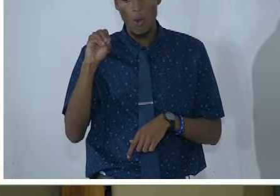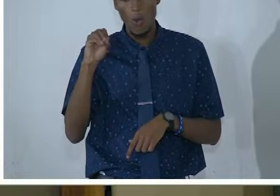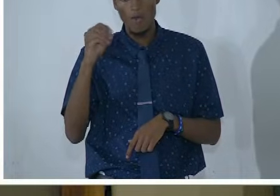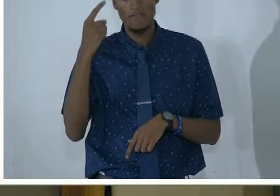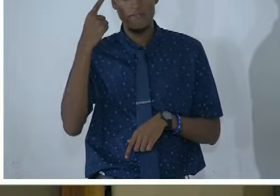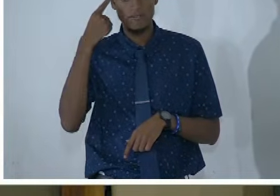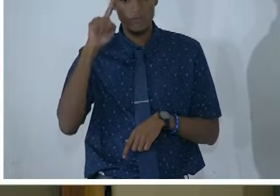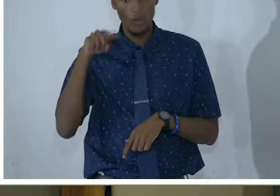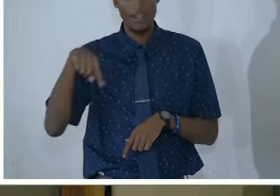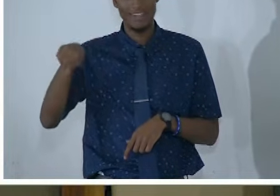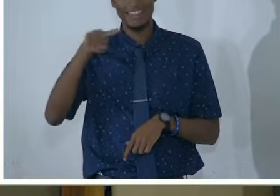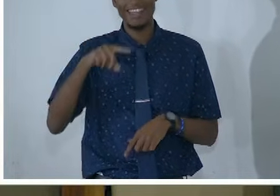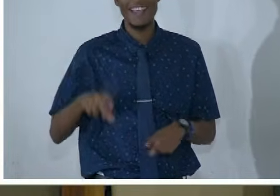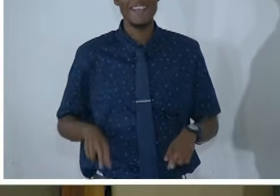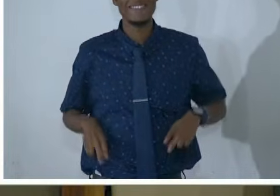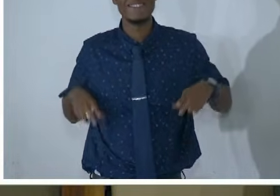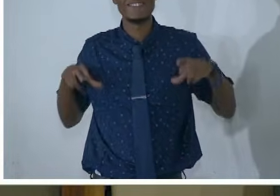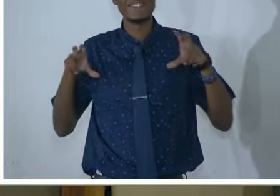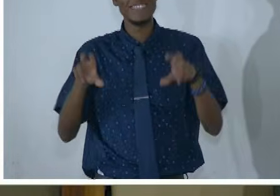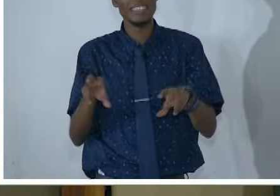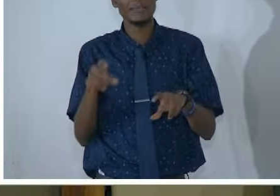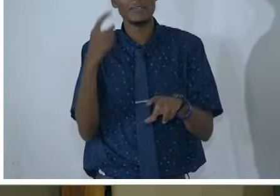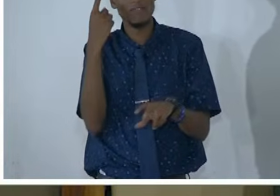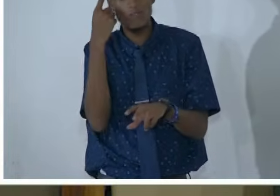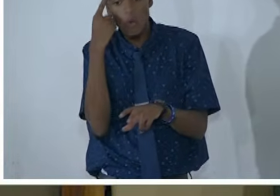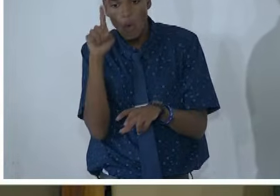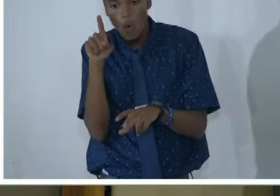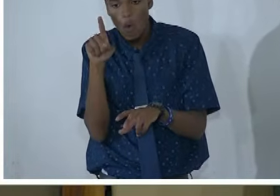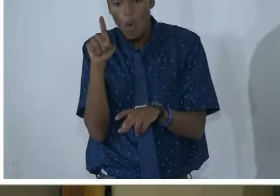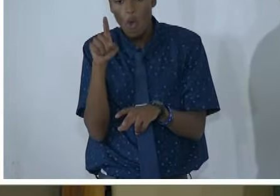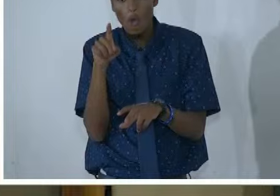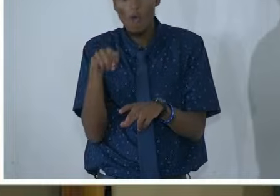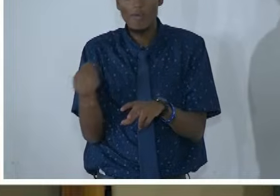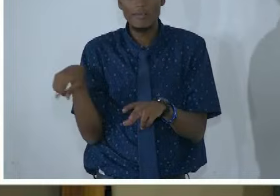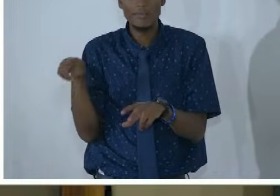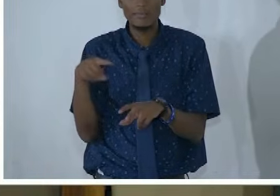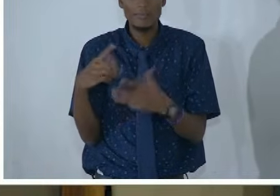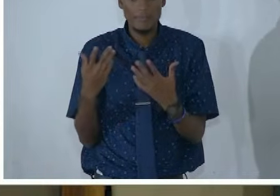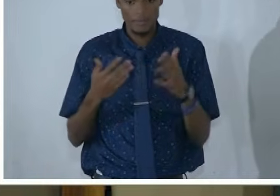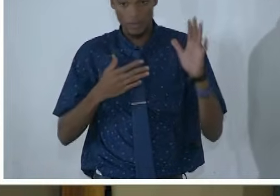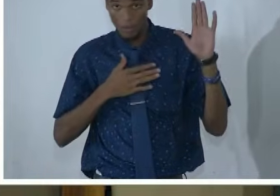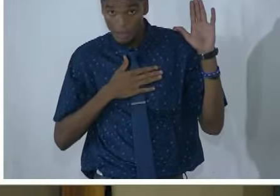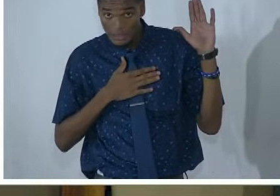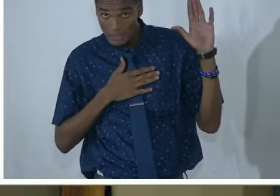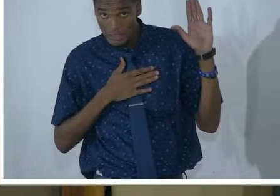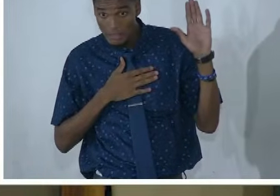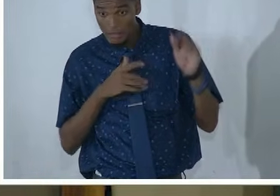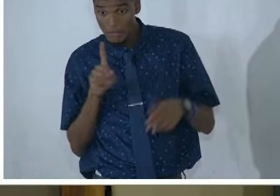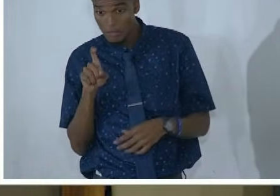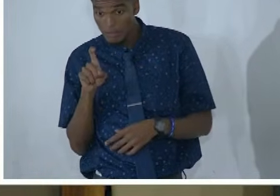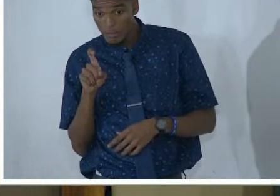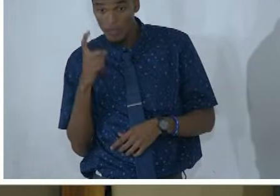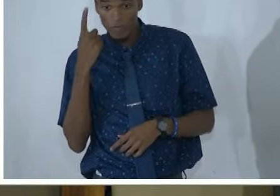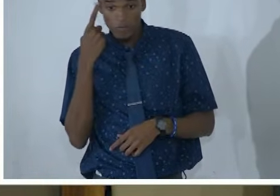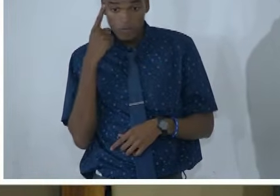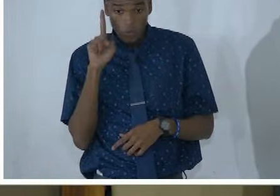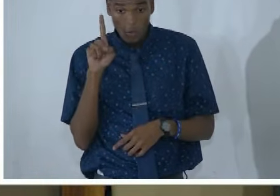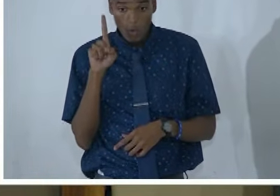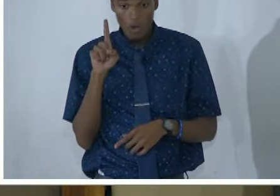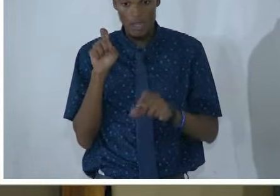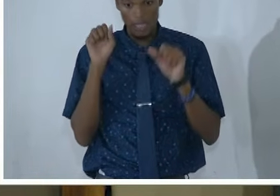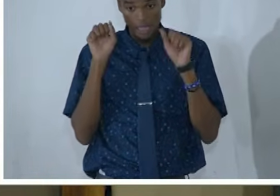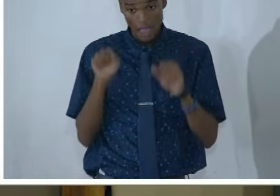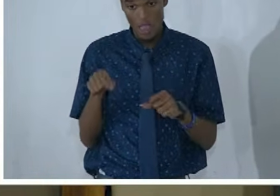the investment that they are committing to do? And if you could